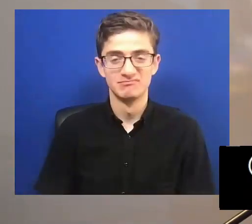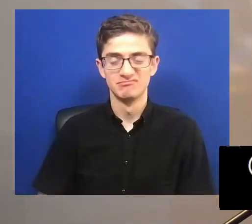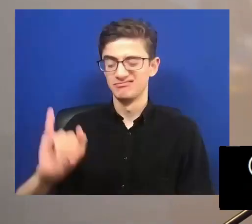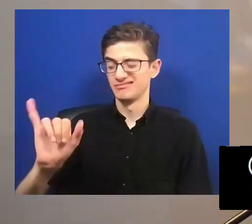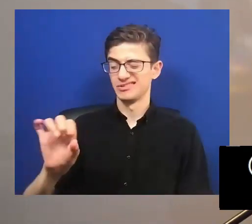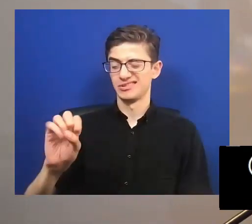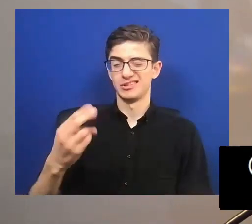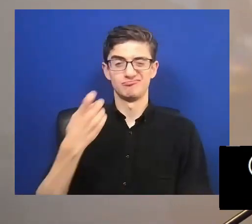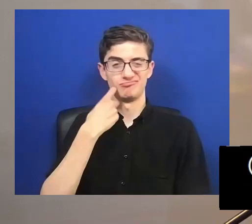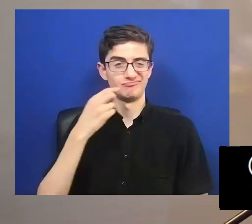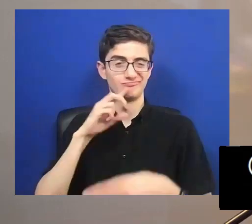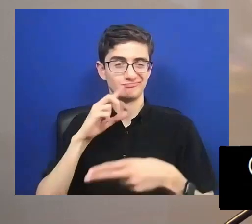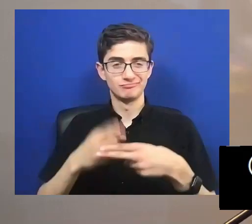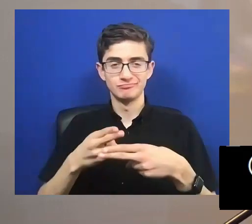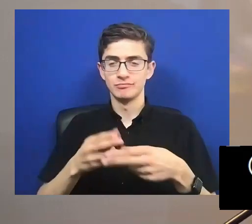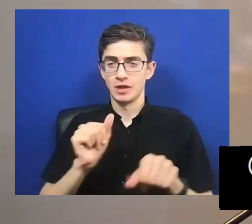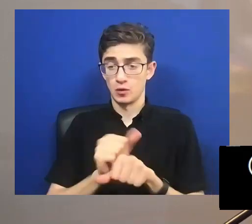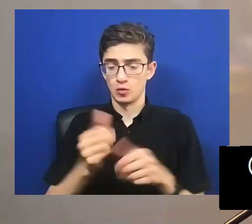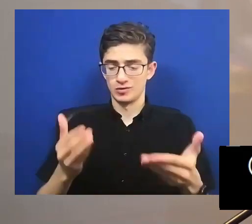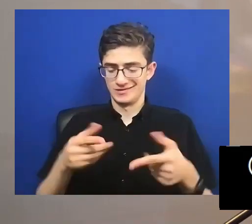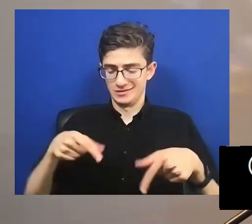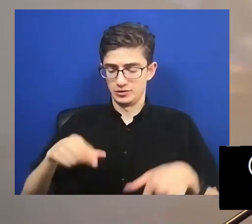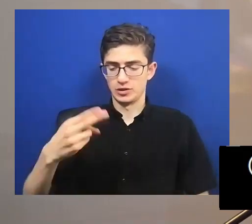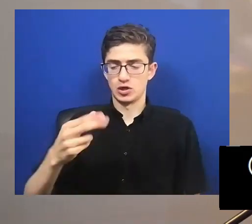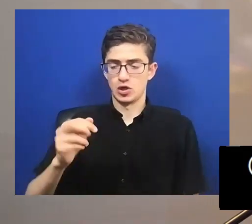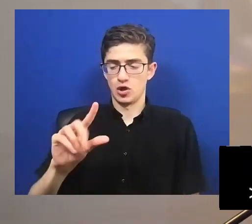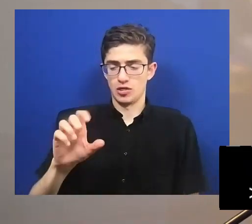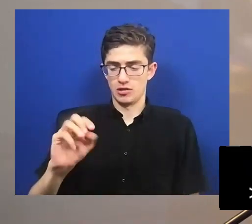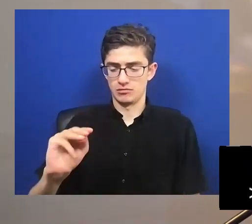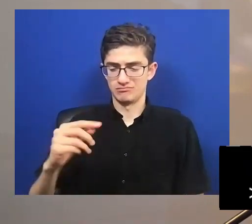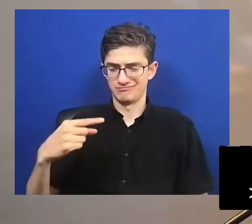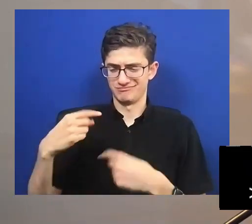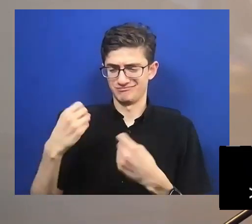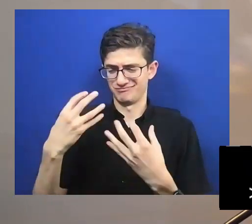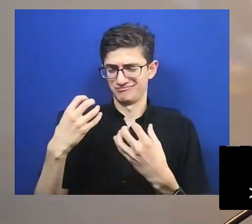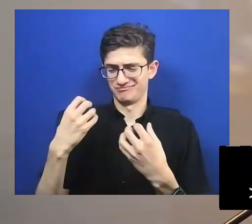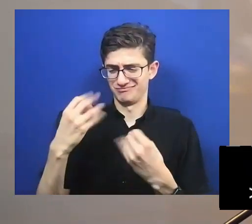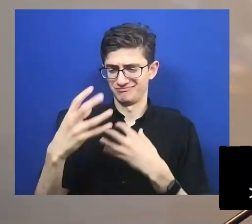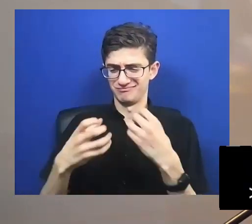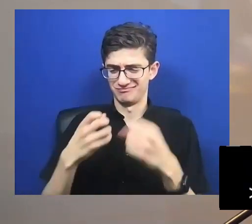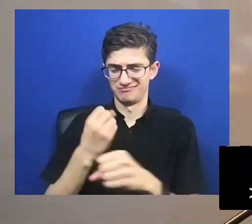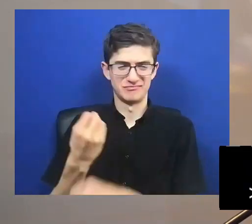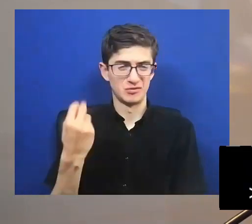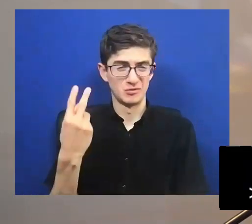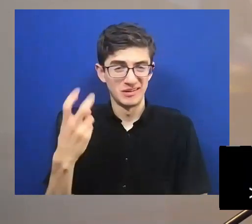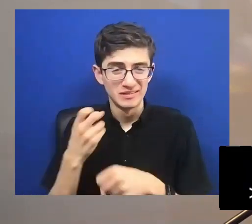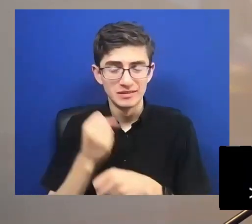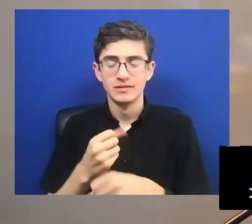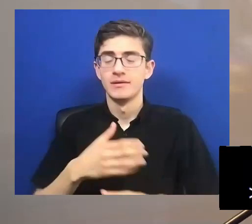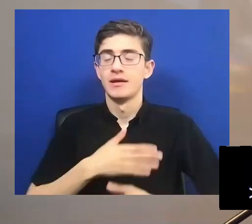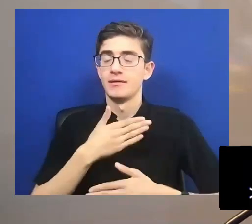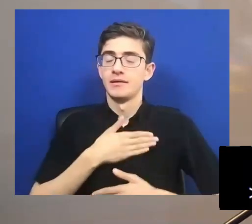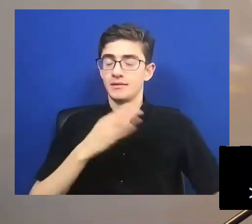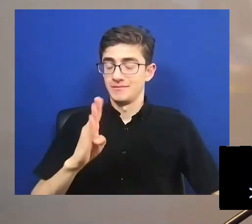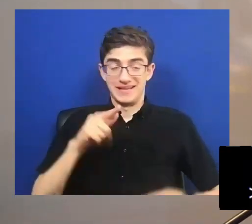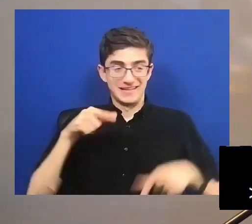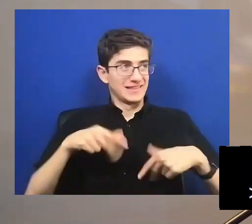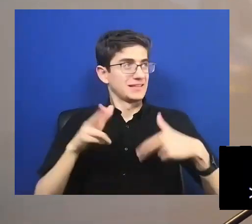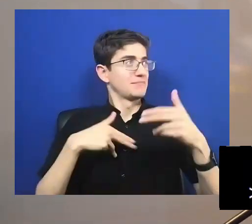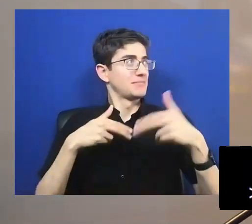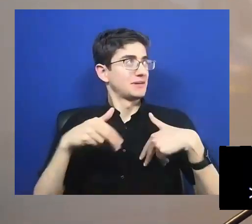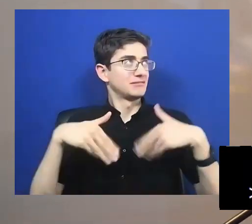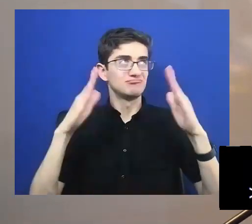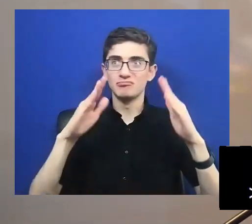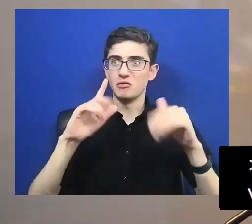Harlem for a dozen years, and it's so great to be in this facility. I haven't been back since it's been renovated, and it's